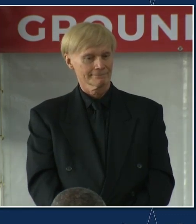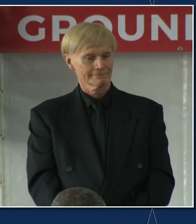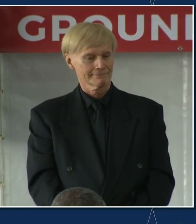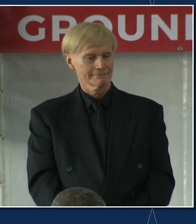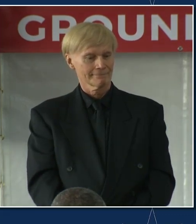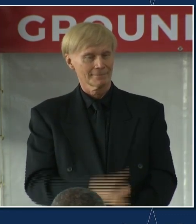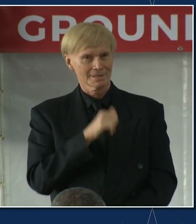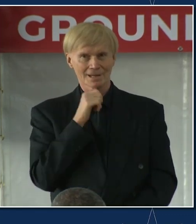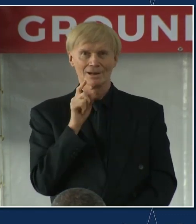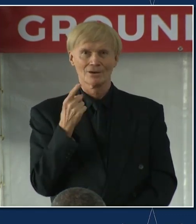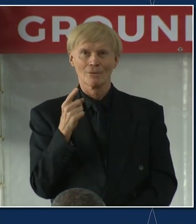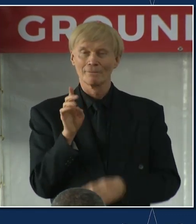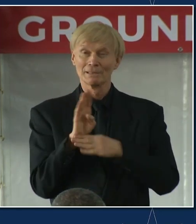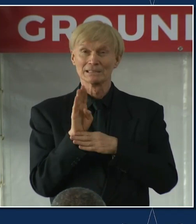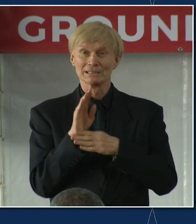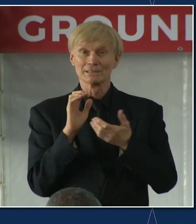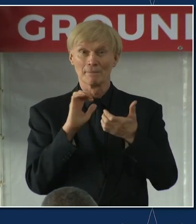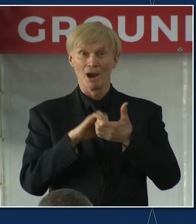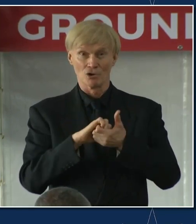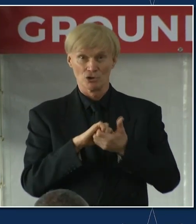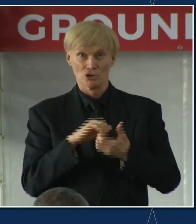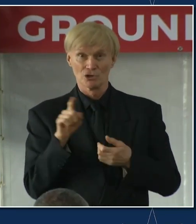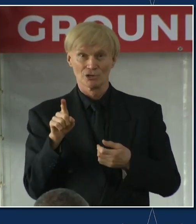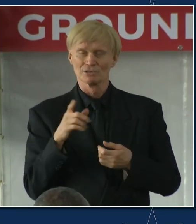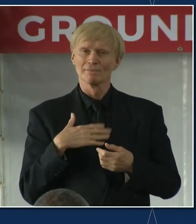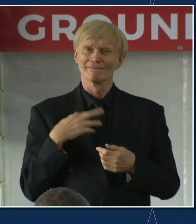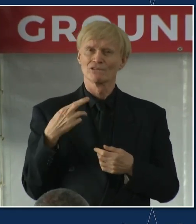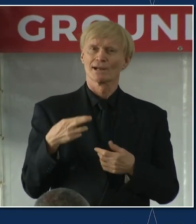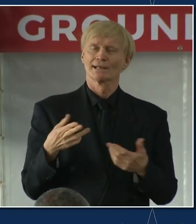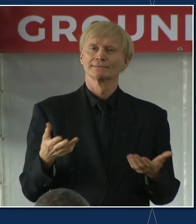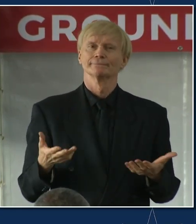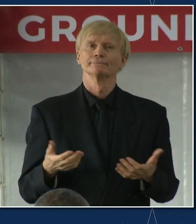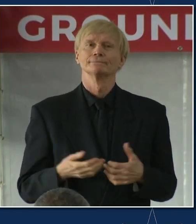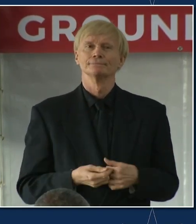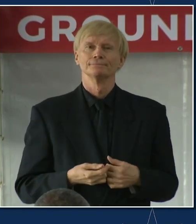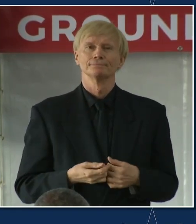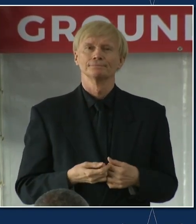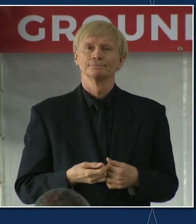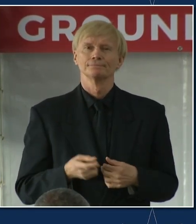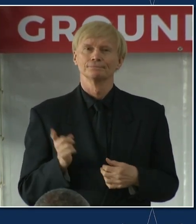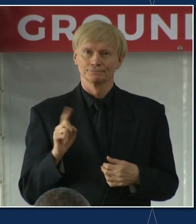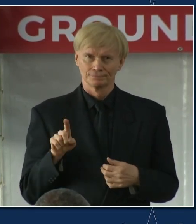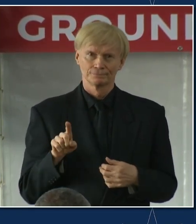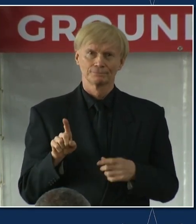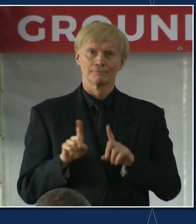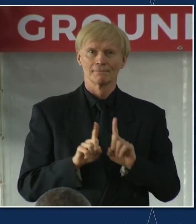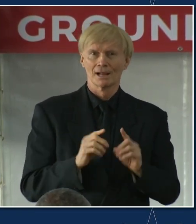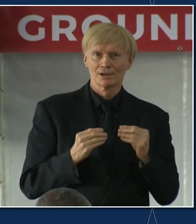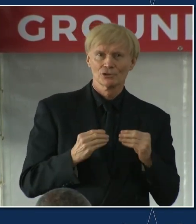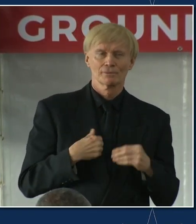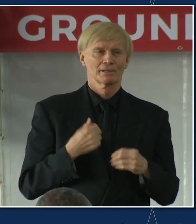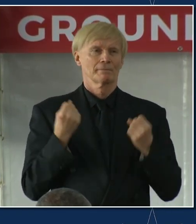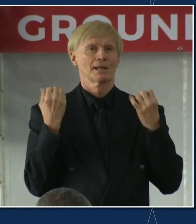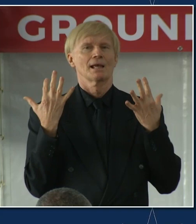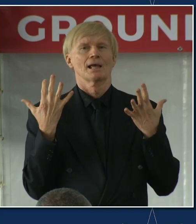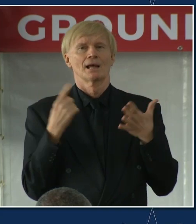She's not only my business partner, she's my friend. She's been a mentor to me in many